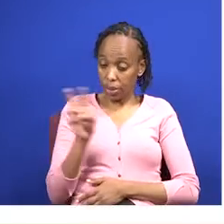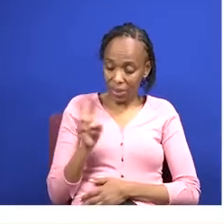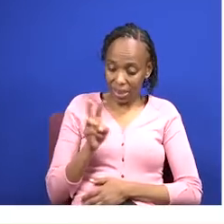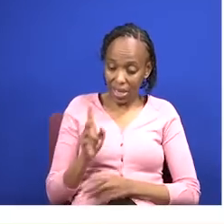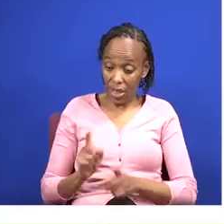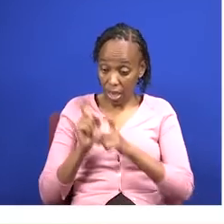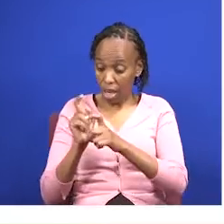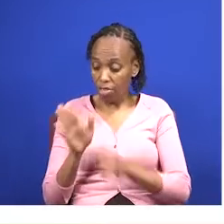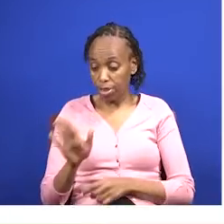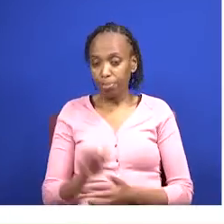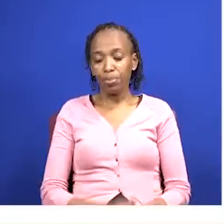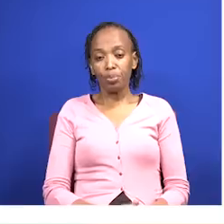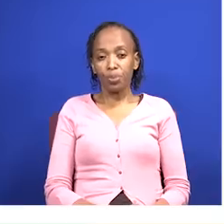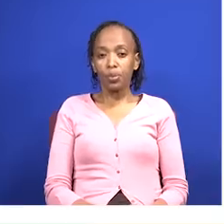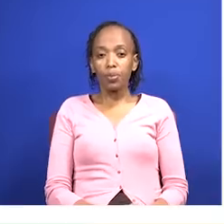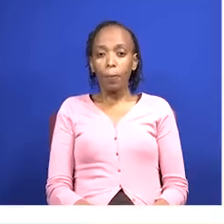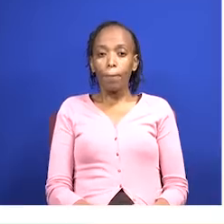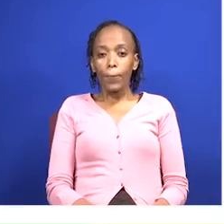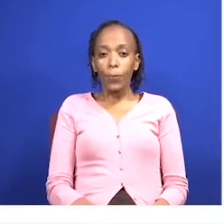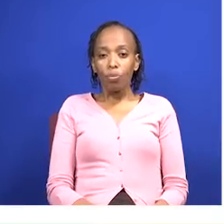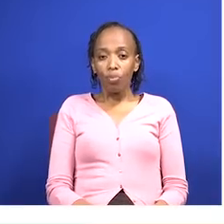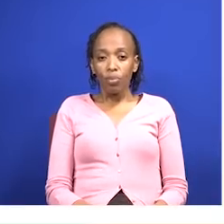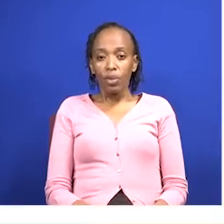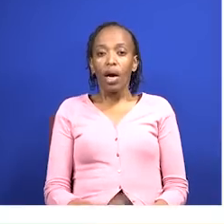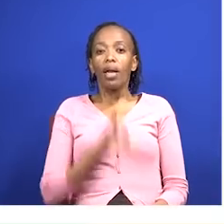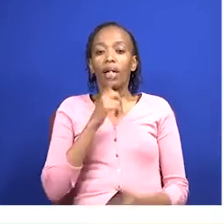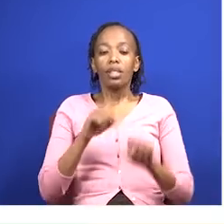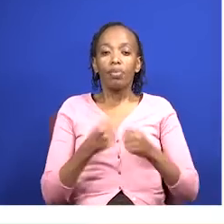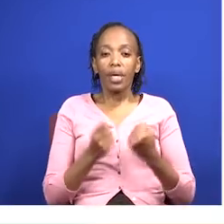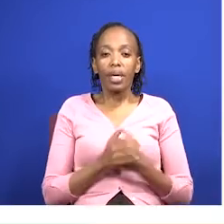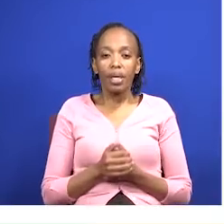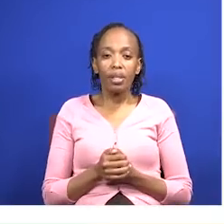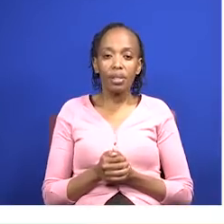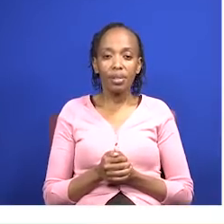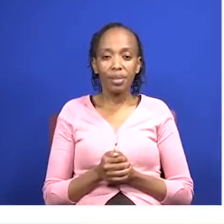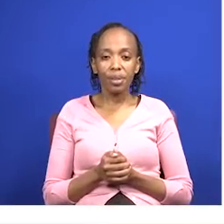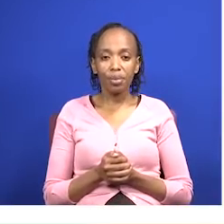see his gifts. At lunch break,